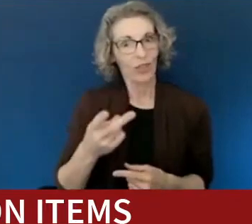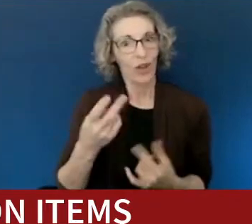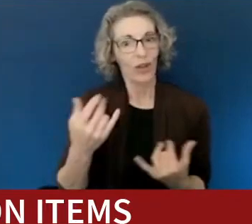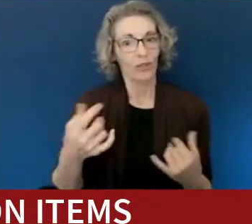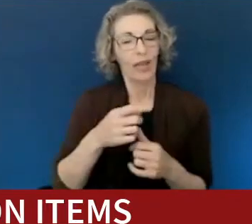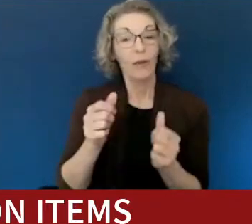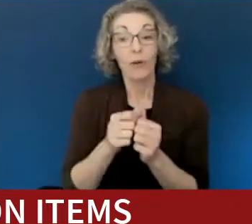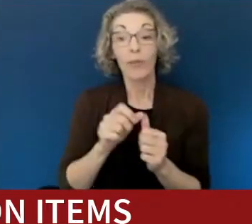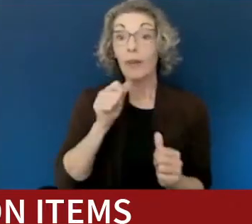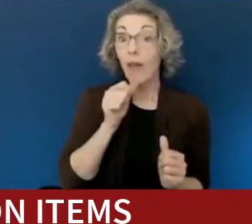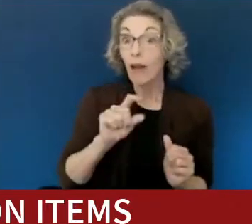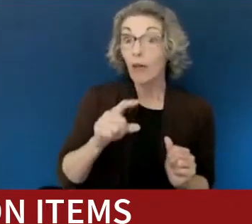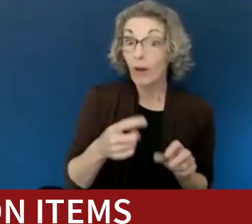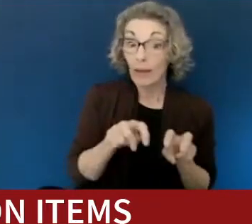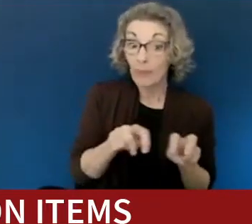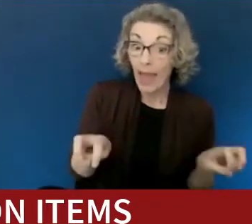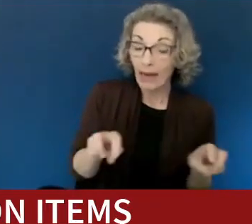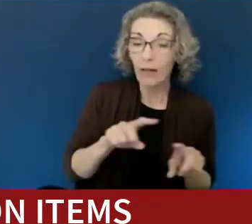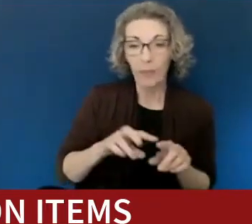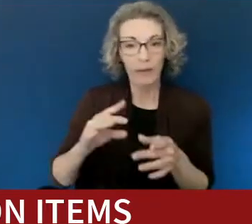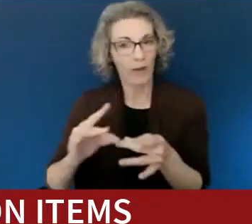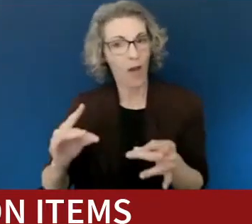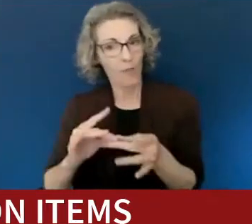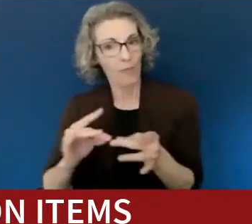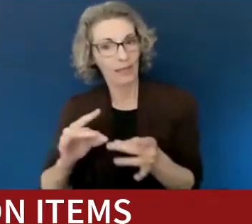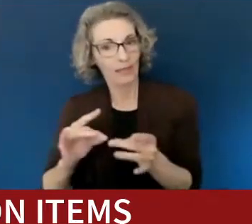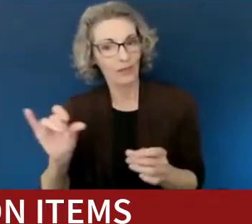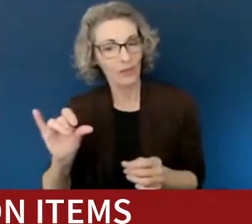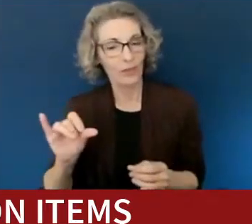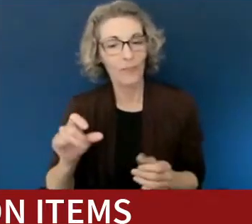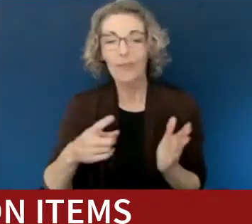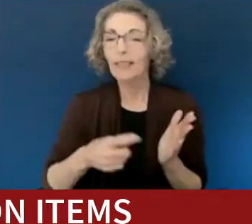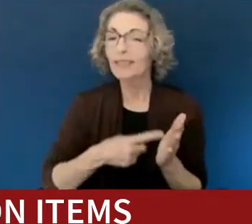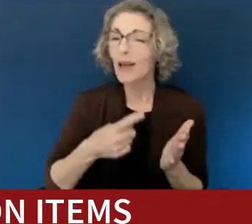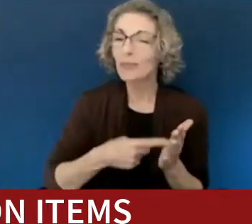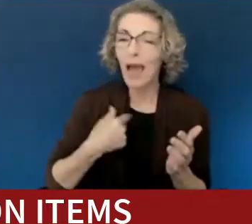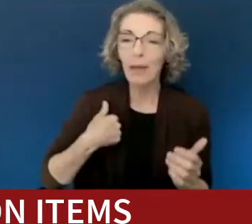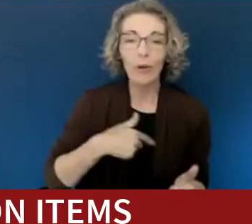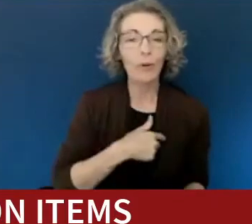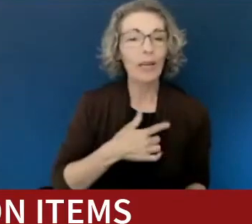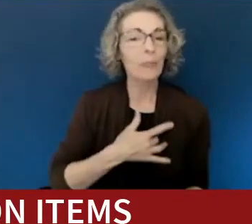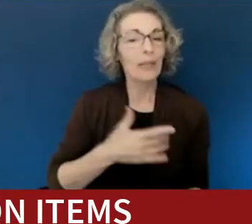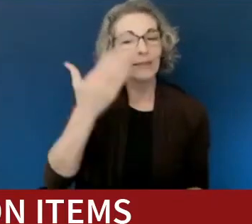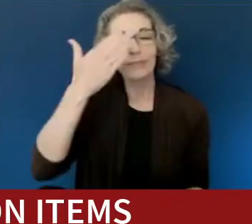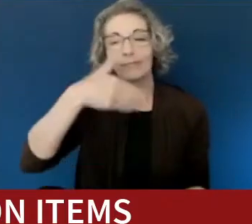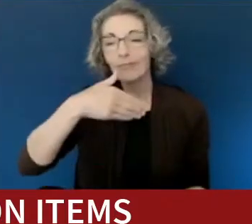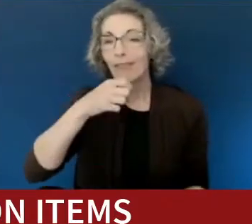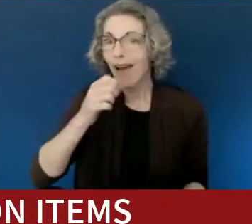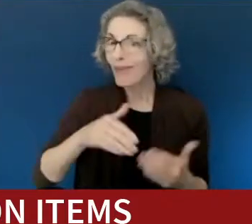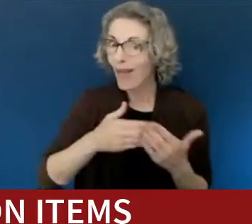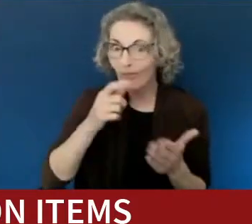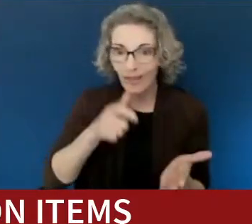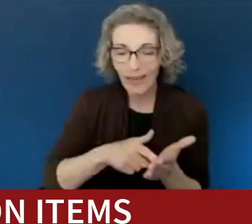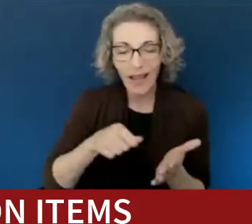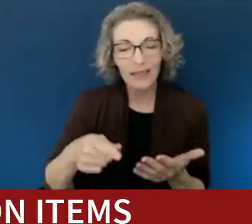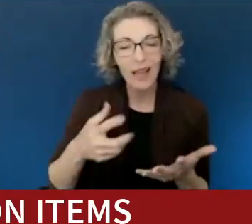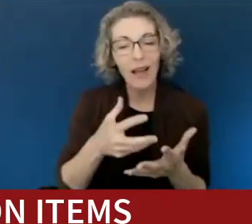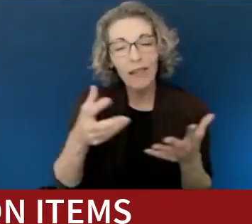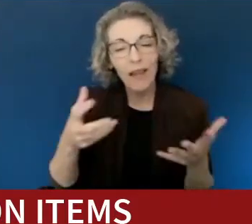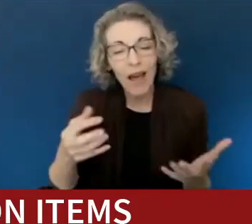comments and things like that. And I sometimes don't think we all recognize how much like beauty and grace there is